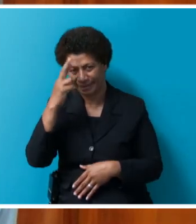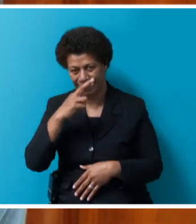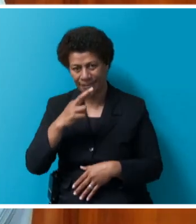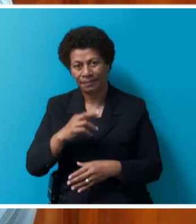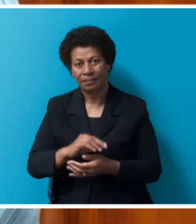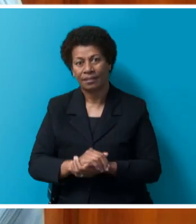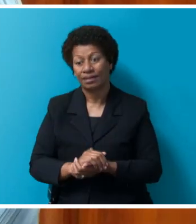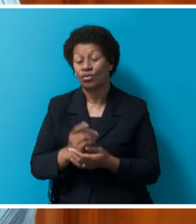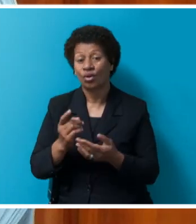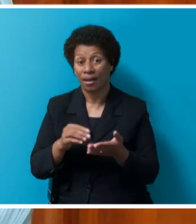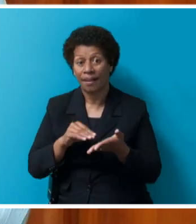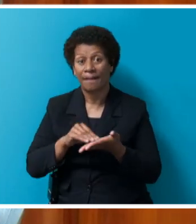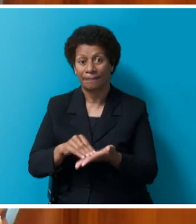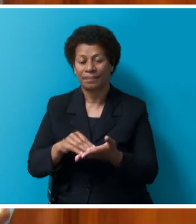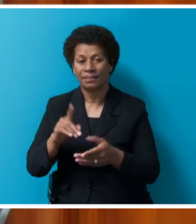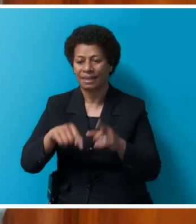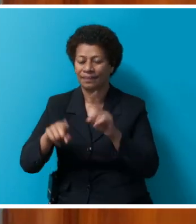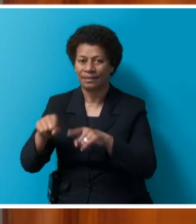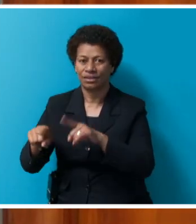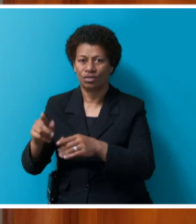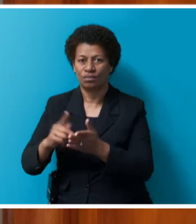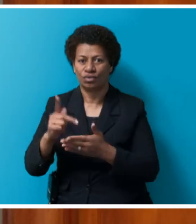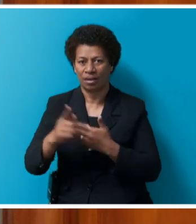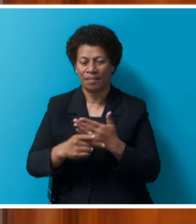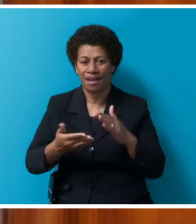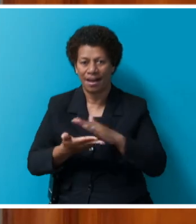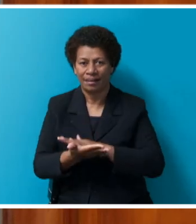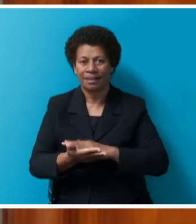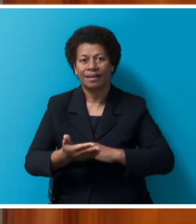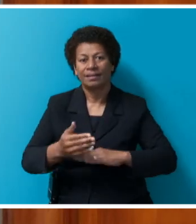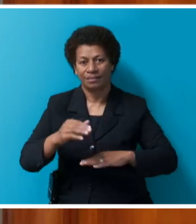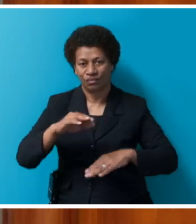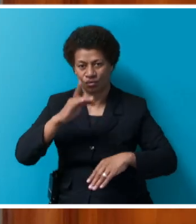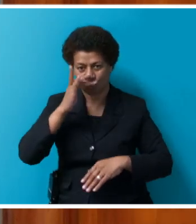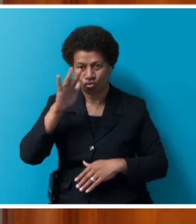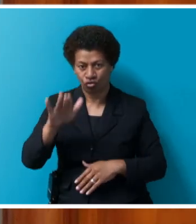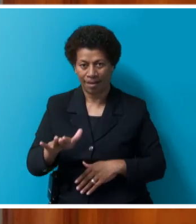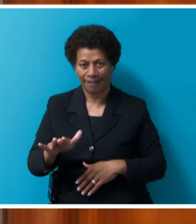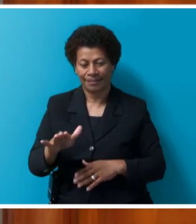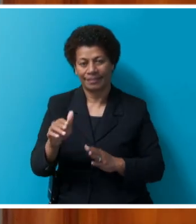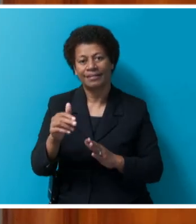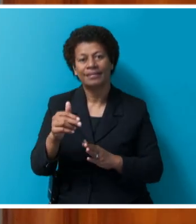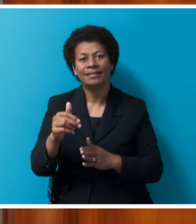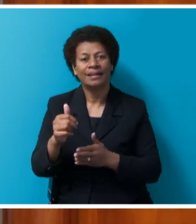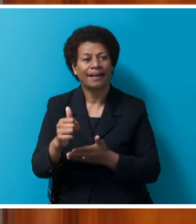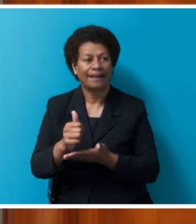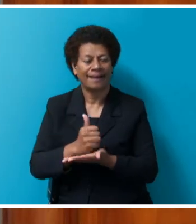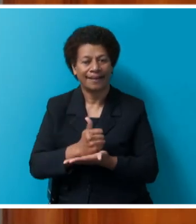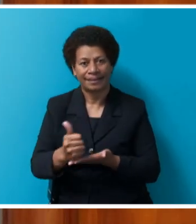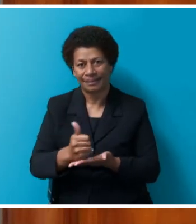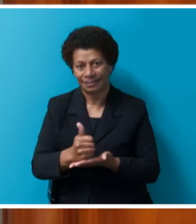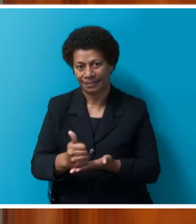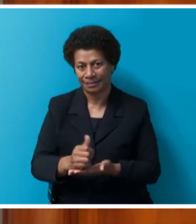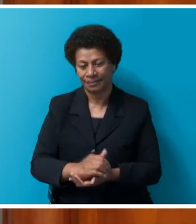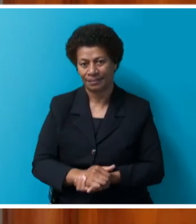diversion program under the Child Justice Act. Madam Deputy Speaker, the installation was not just a change in leadership, it